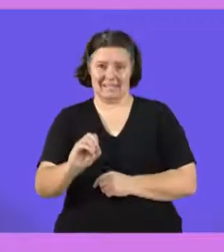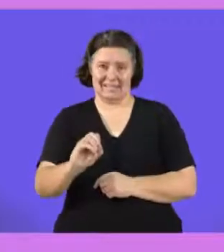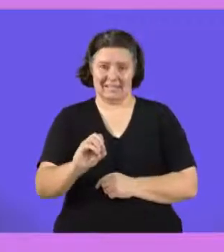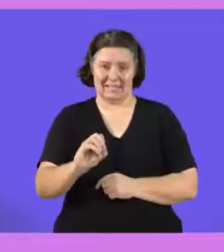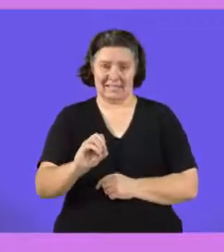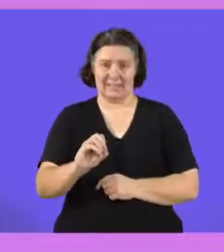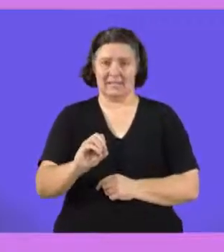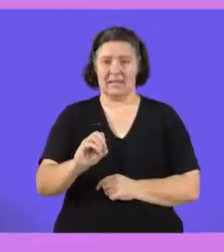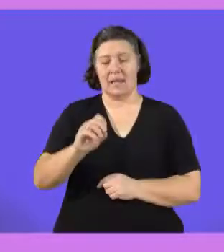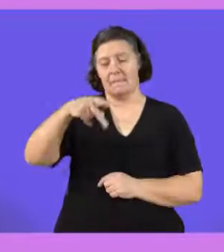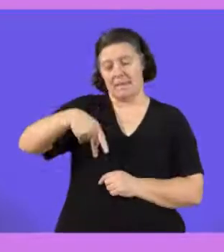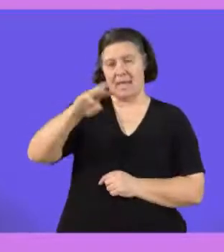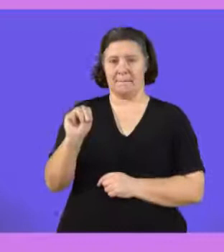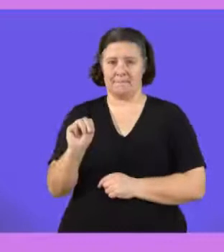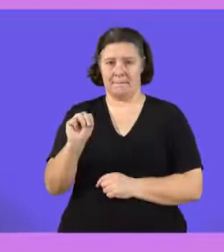2:30